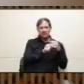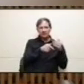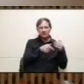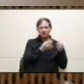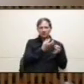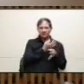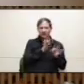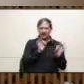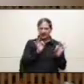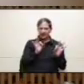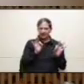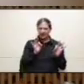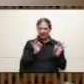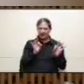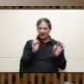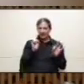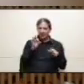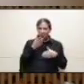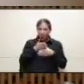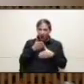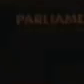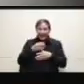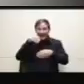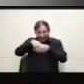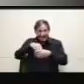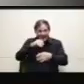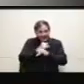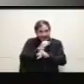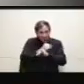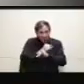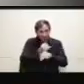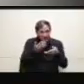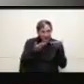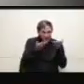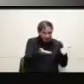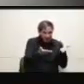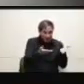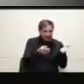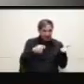conscious matter. When you are working in the institution that provides services for